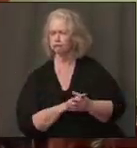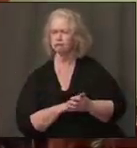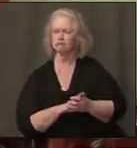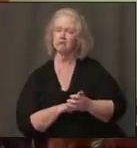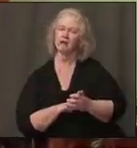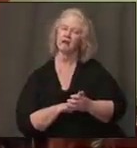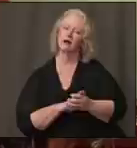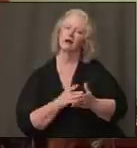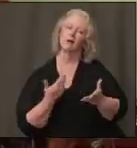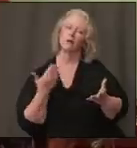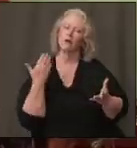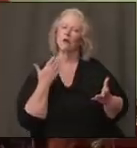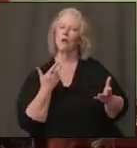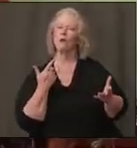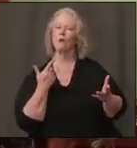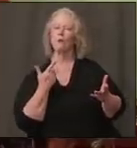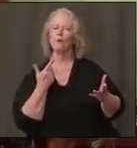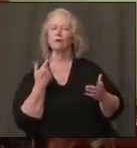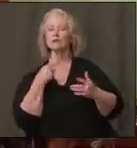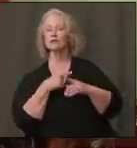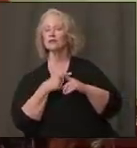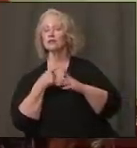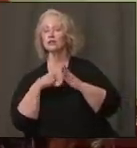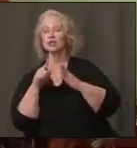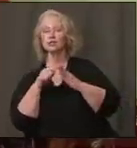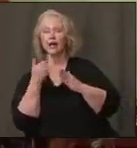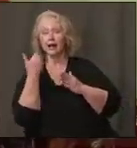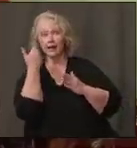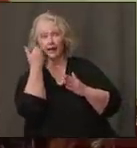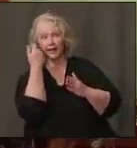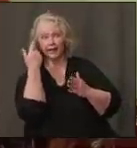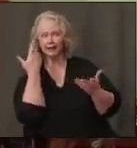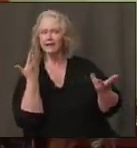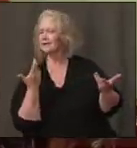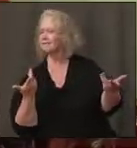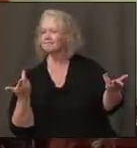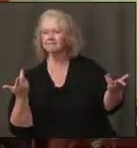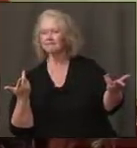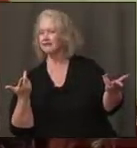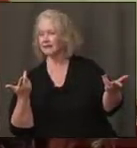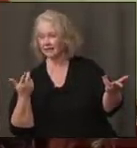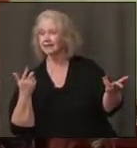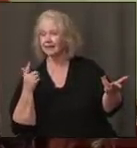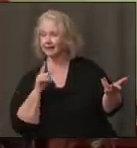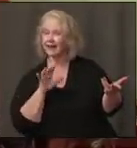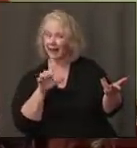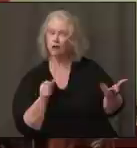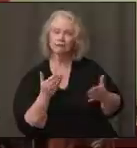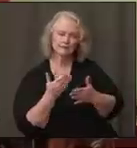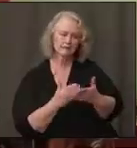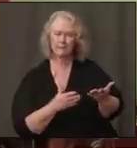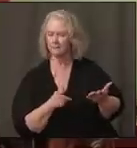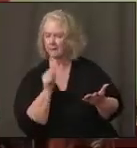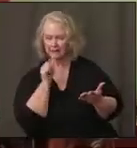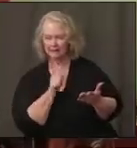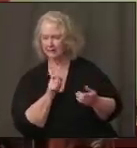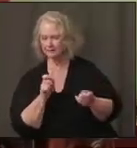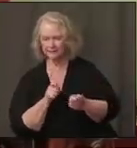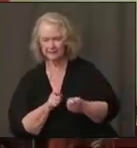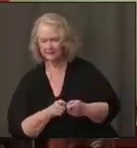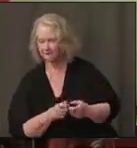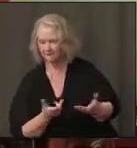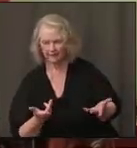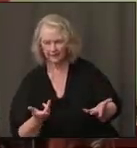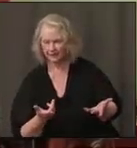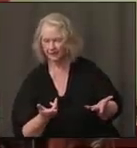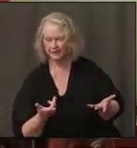know that thermal checking is, you can pick up some people that way, but it is far from specific and far